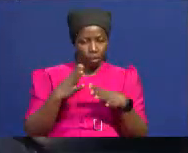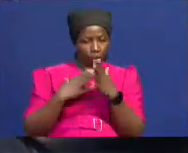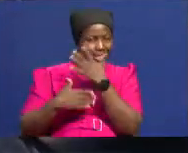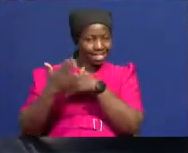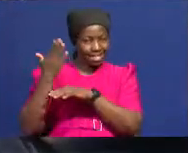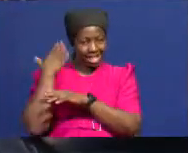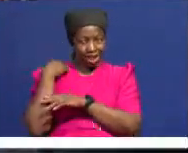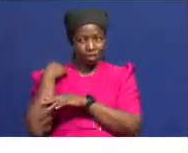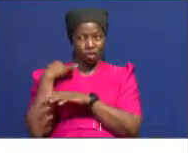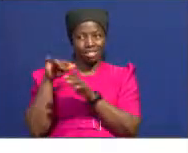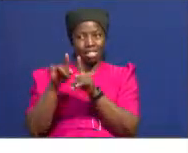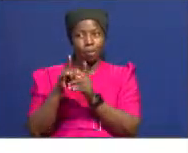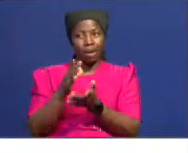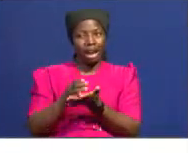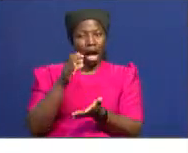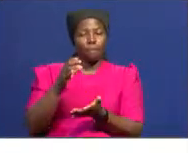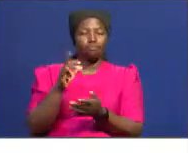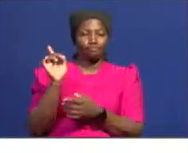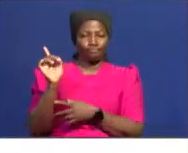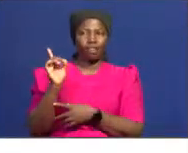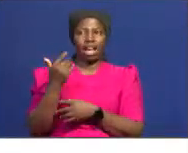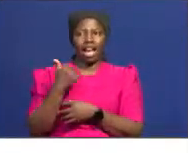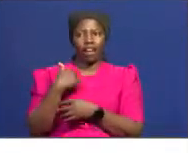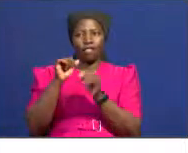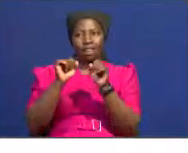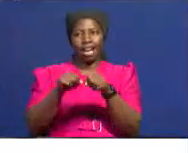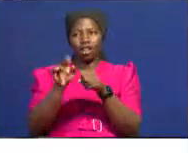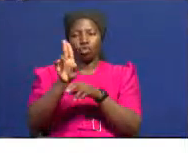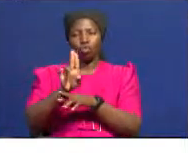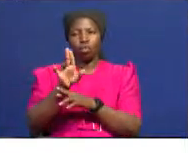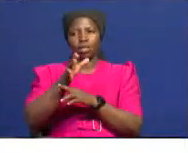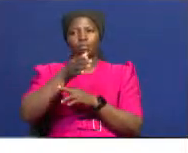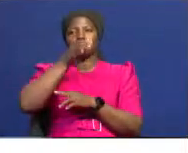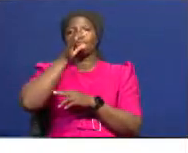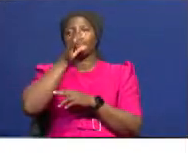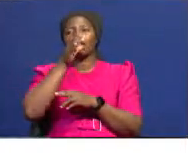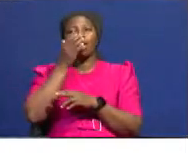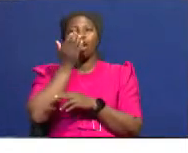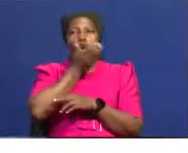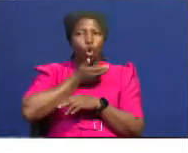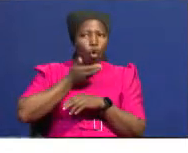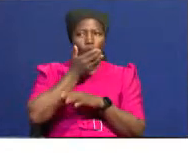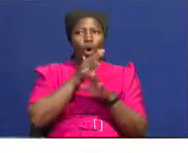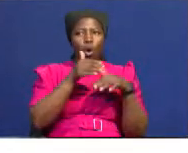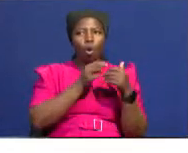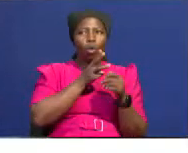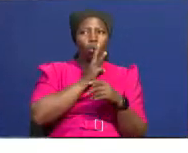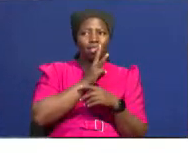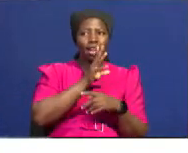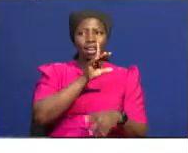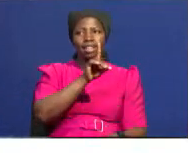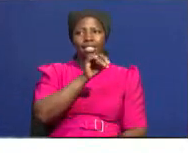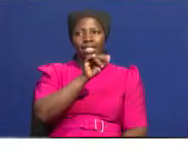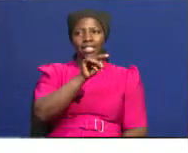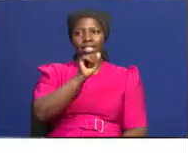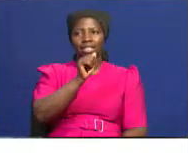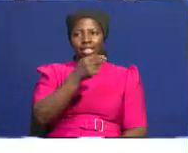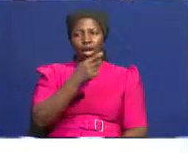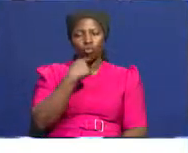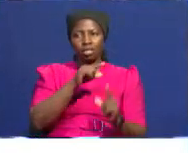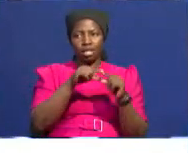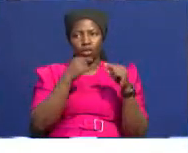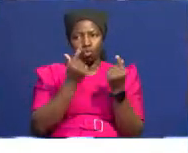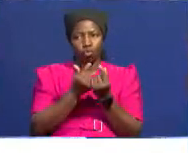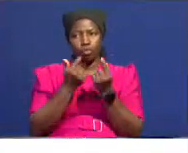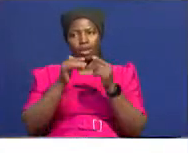Hata kama hii kikombe, inabeba uji. Unaweza kukunywa naye hata uji, hata maji. Dina Anyango Adepo, the group's deputy chairperson,